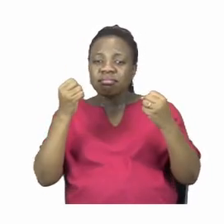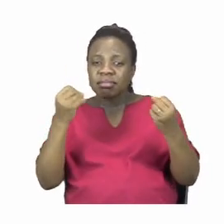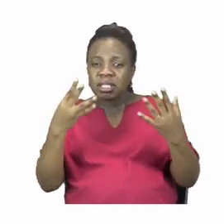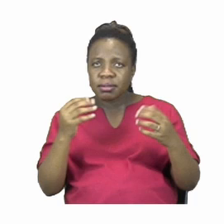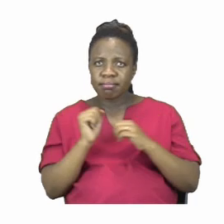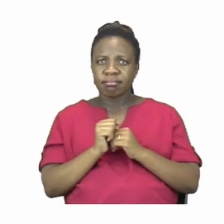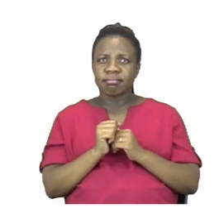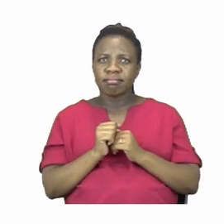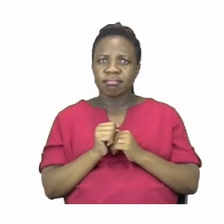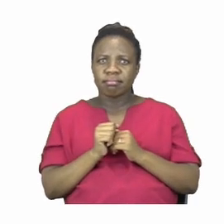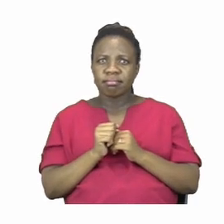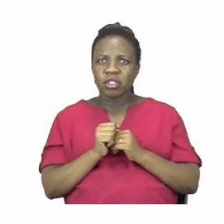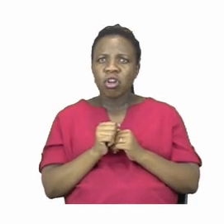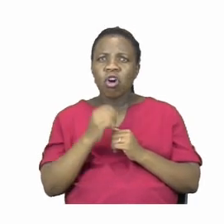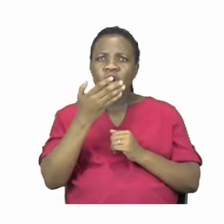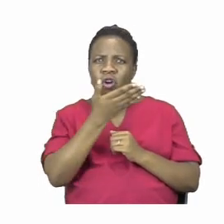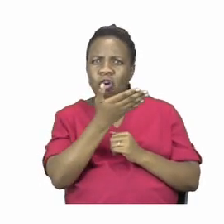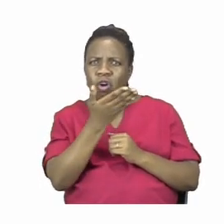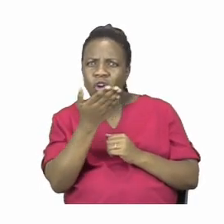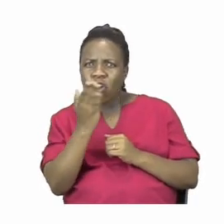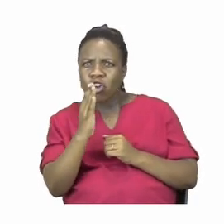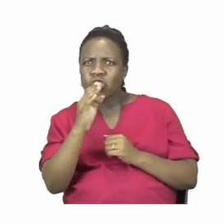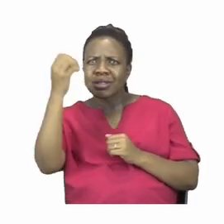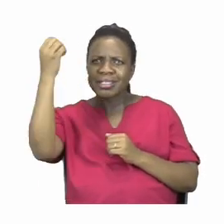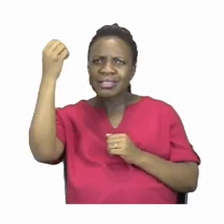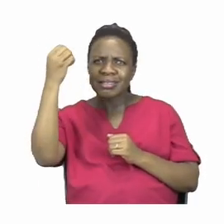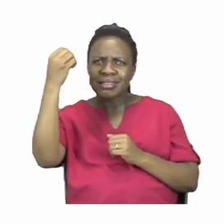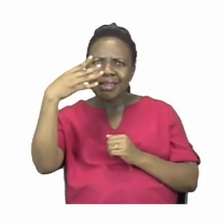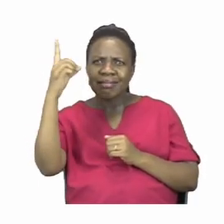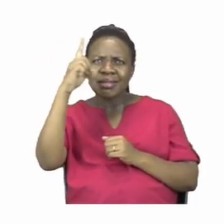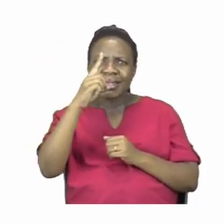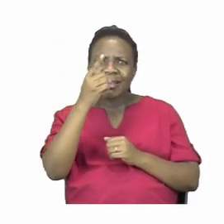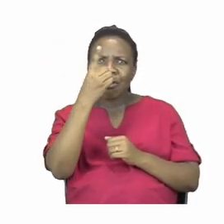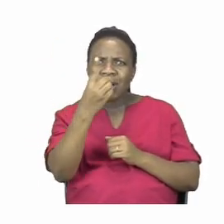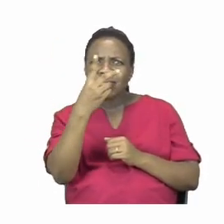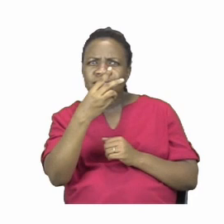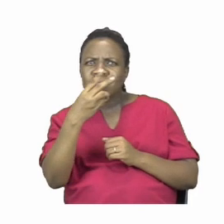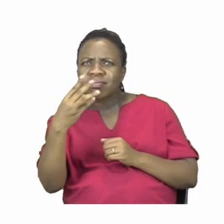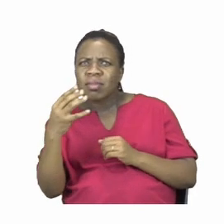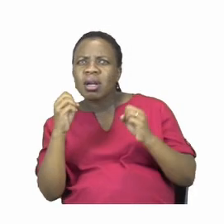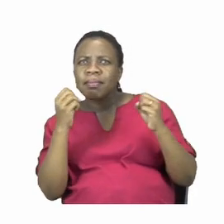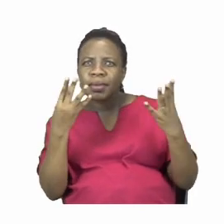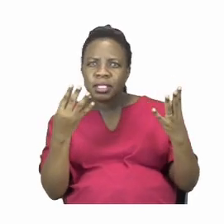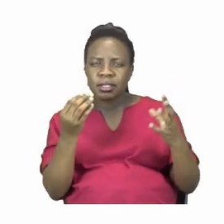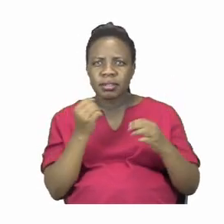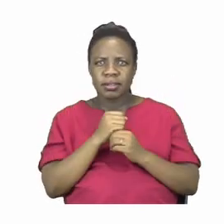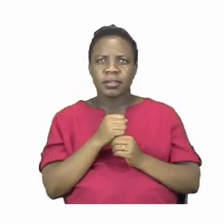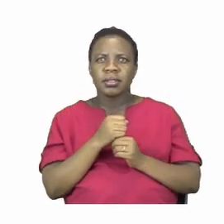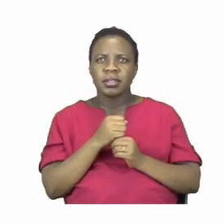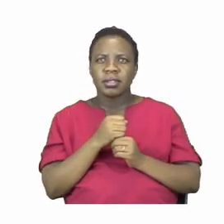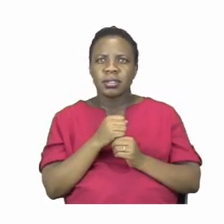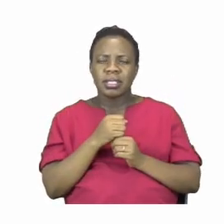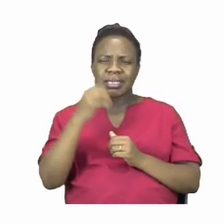go ahead and you add up all the days where the sun was shining, and there you will see there you have the sunny key